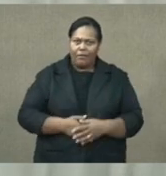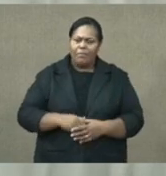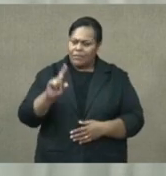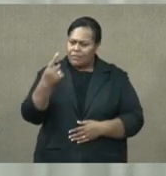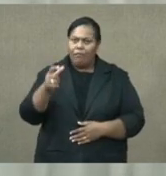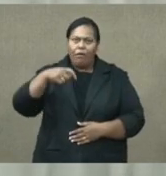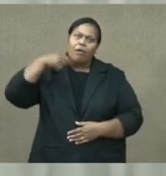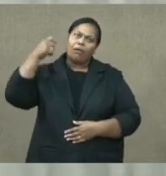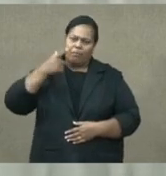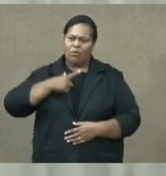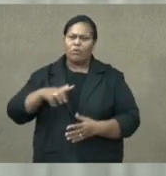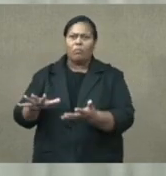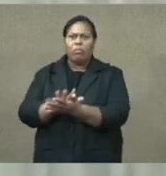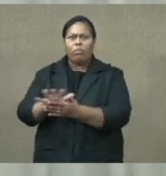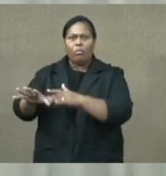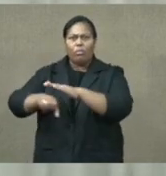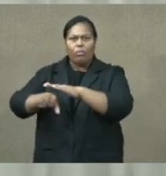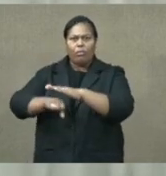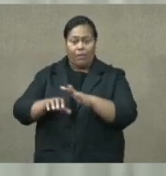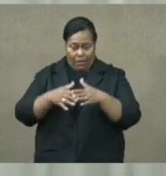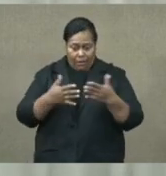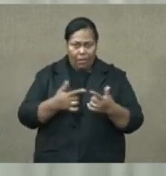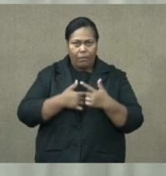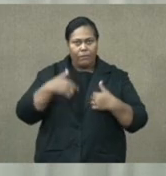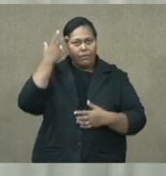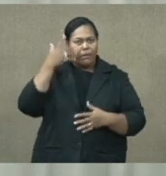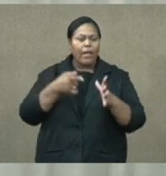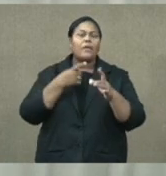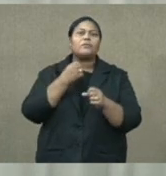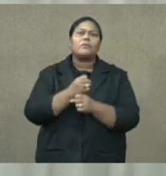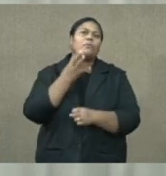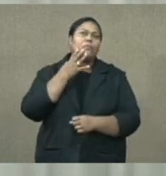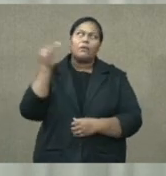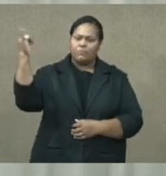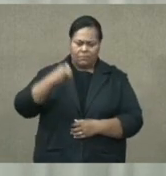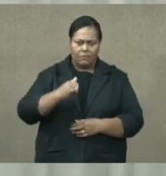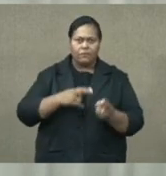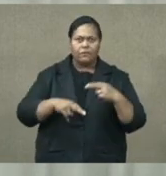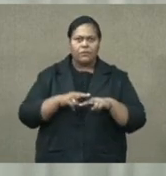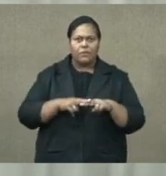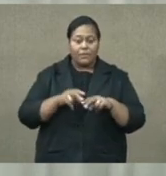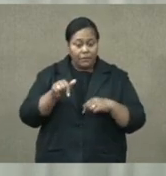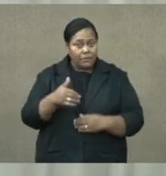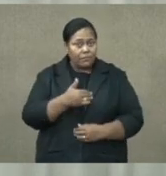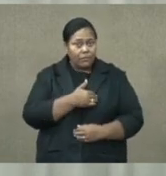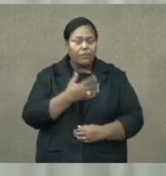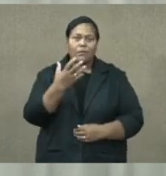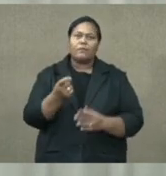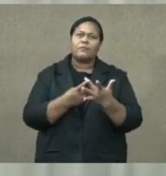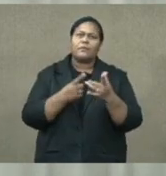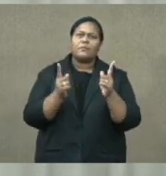will return to Fiji. I must tell you that this morning we had another meeting of the COC,